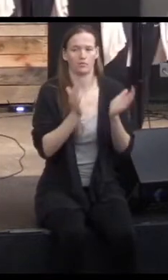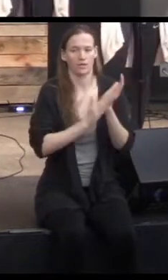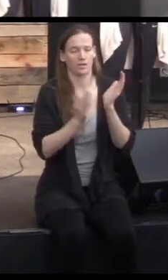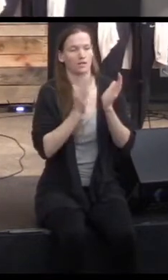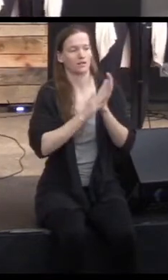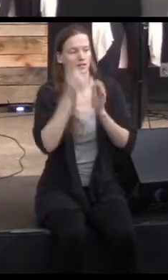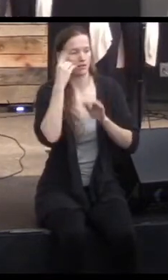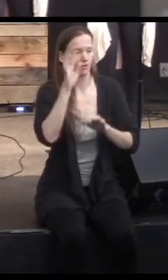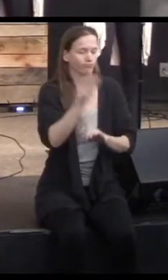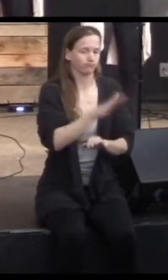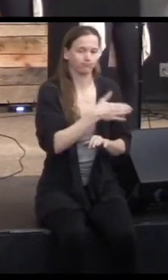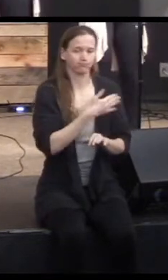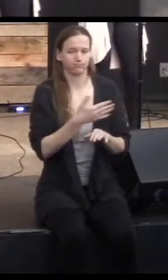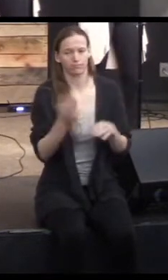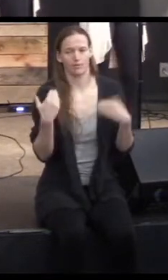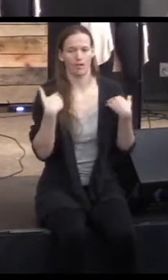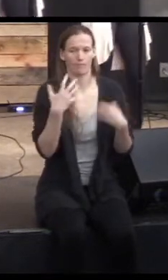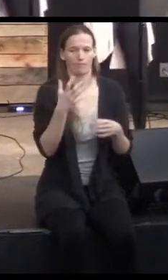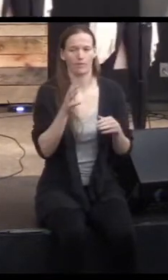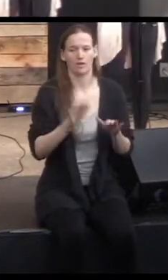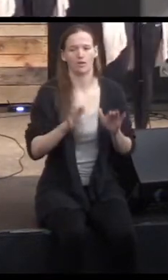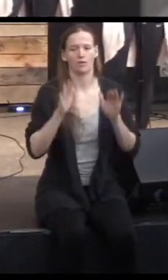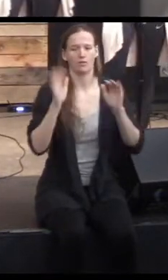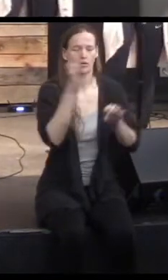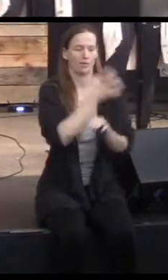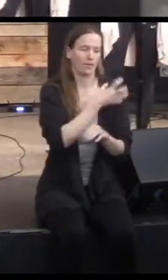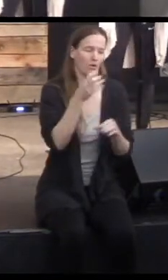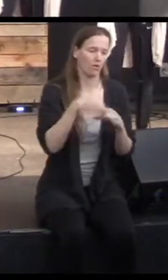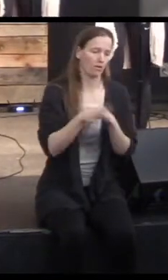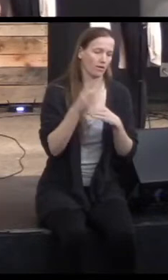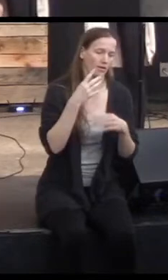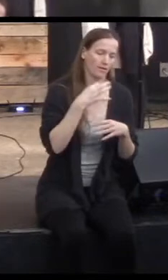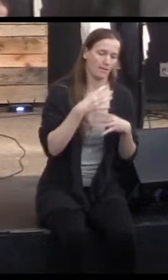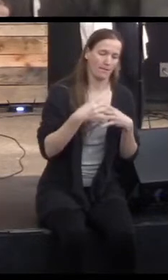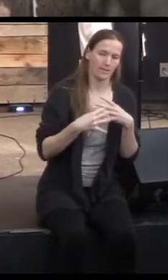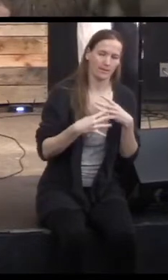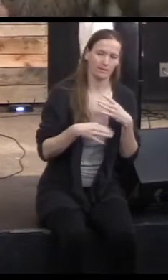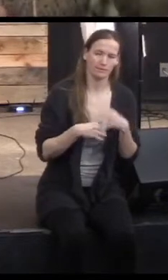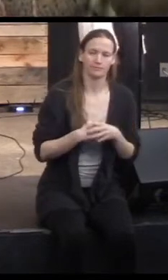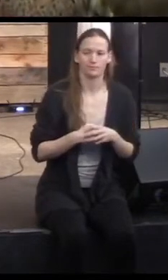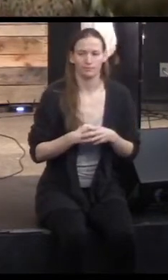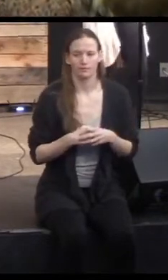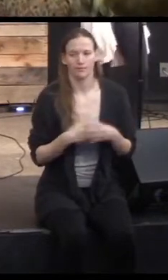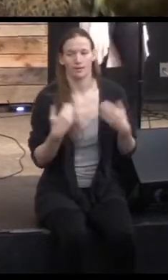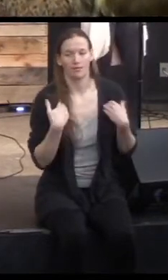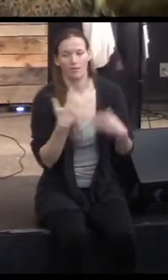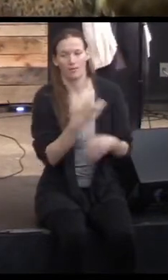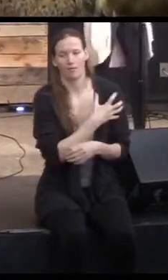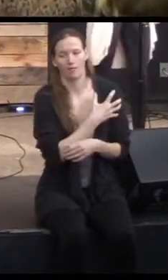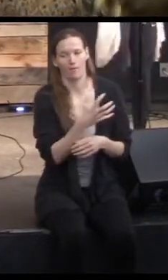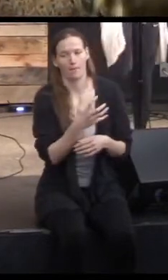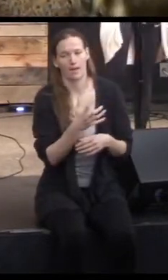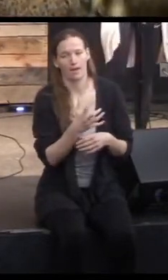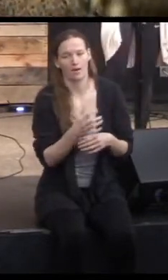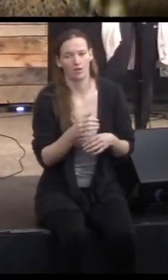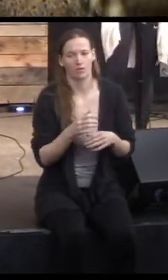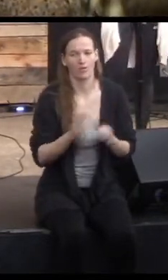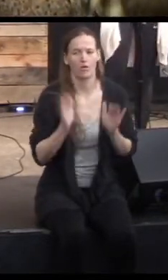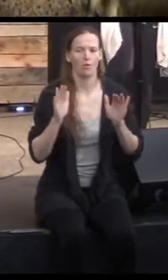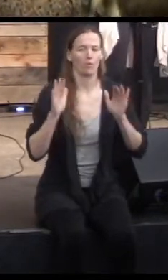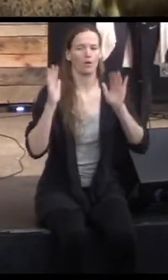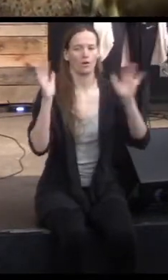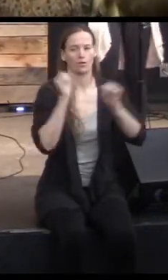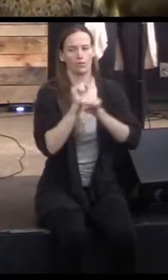to sing? There is wonderful power in the blood. There is power. There is